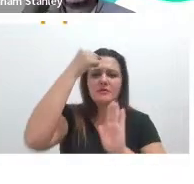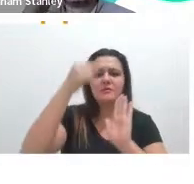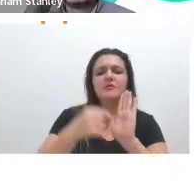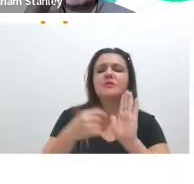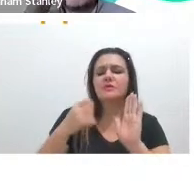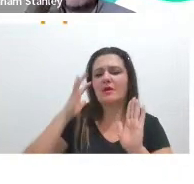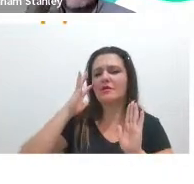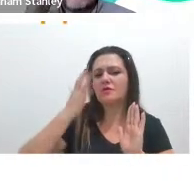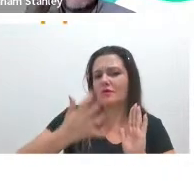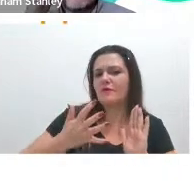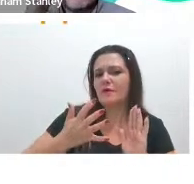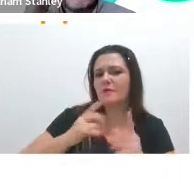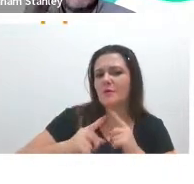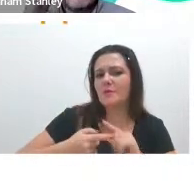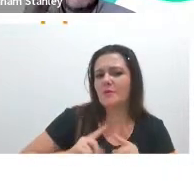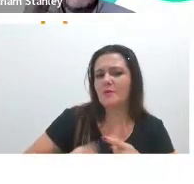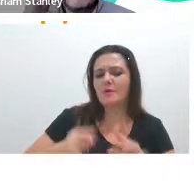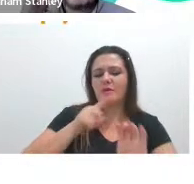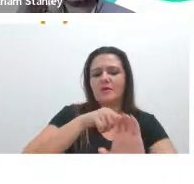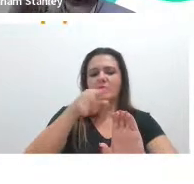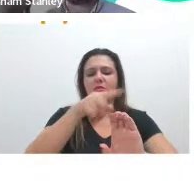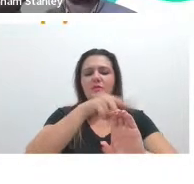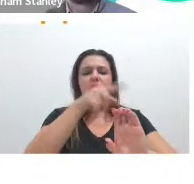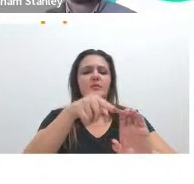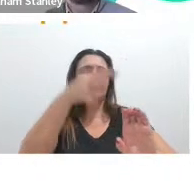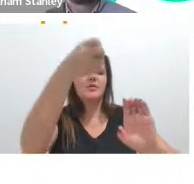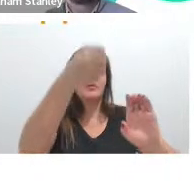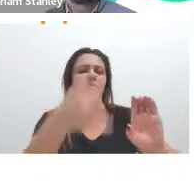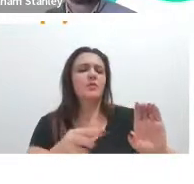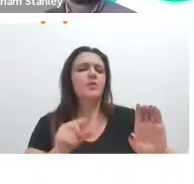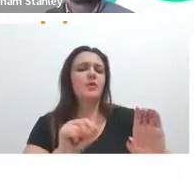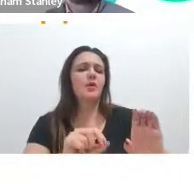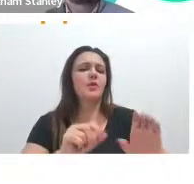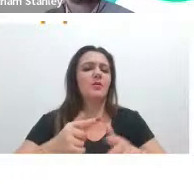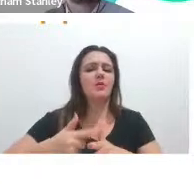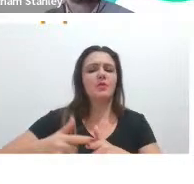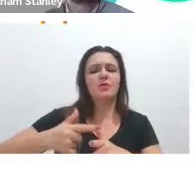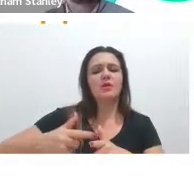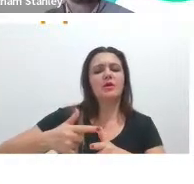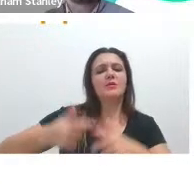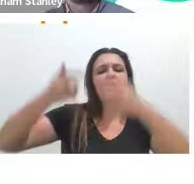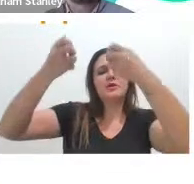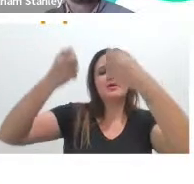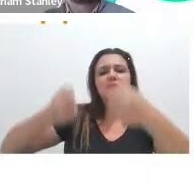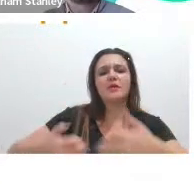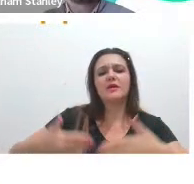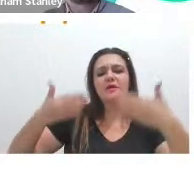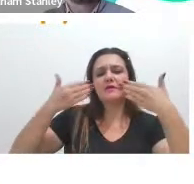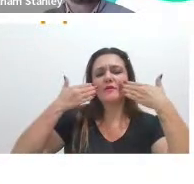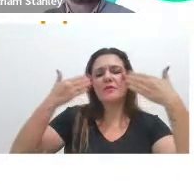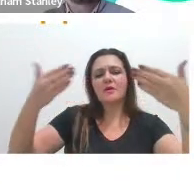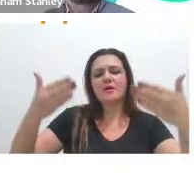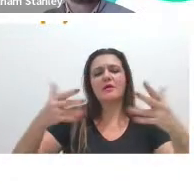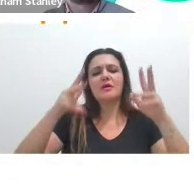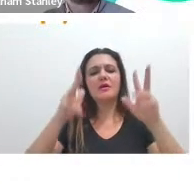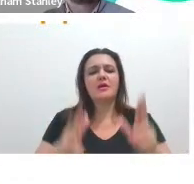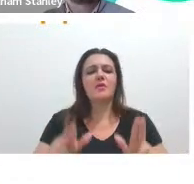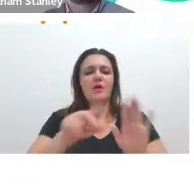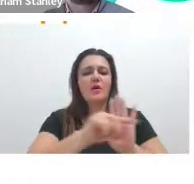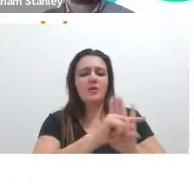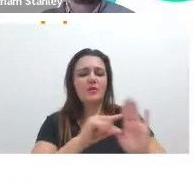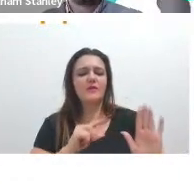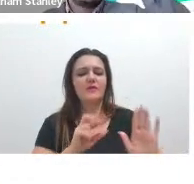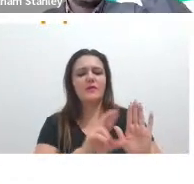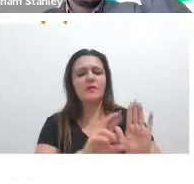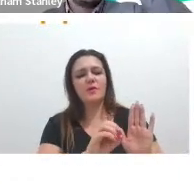what computer scientists call the explainability problem with AI. As Professor Rodney Jones from Reading University said, it